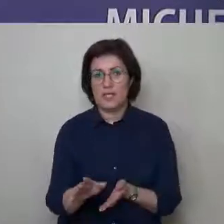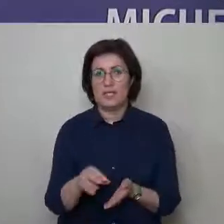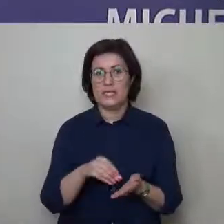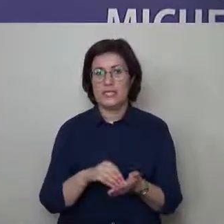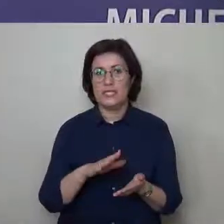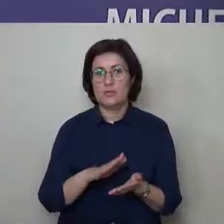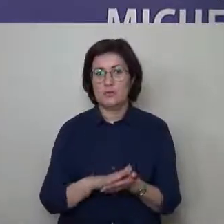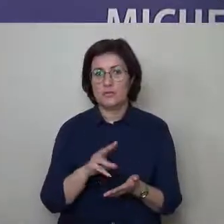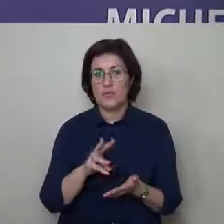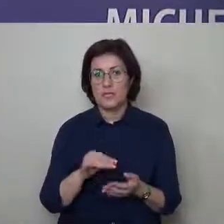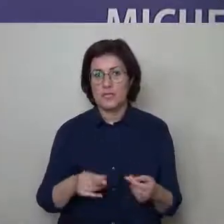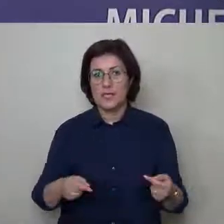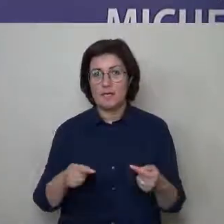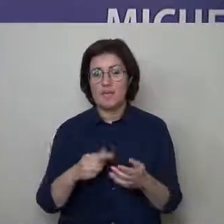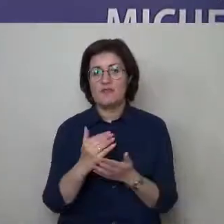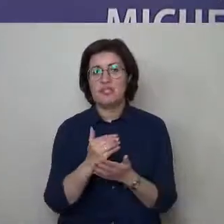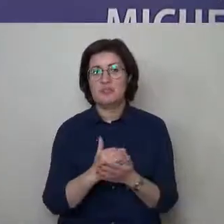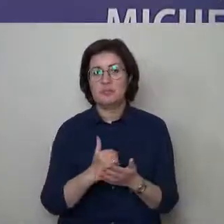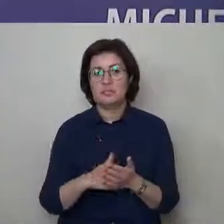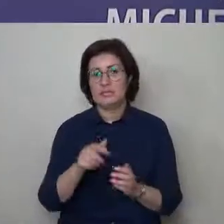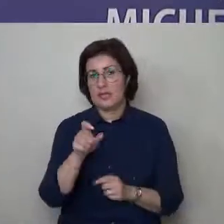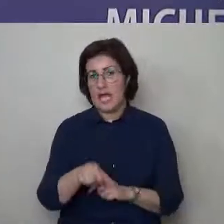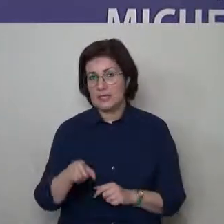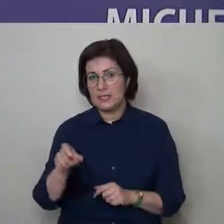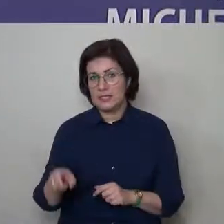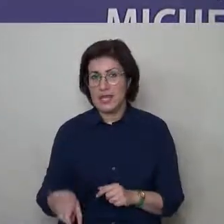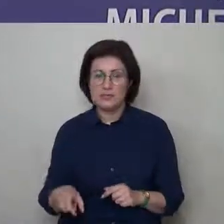be published. Certain